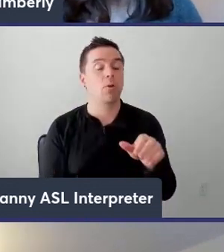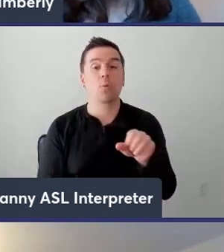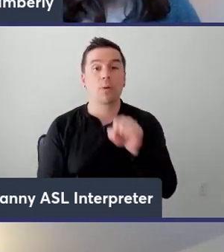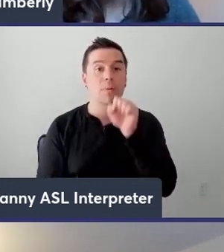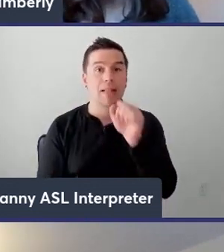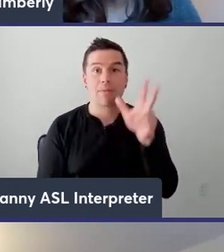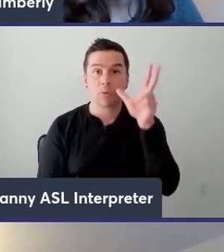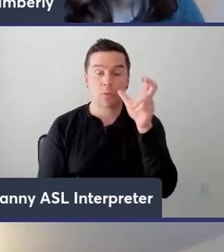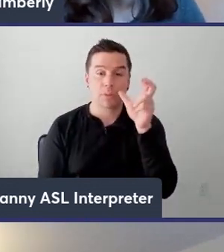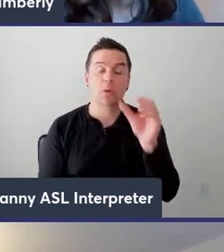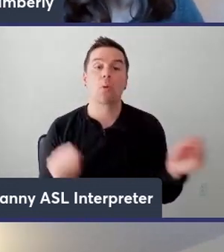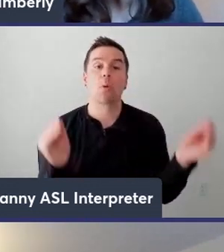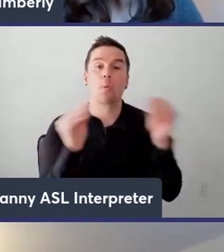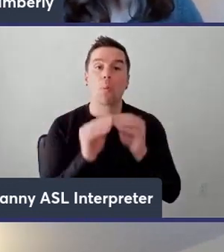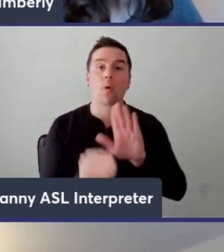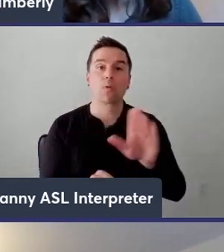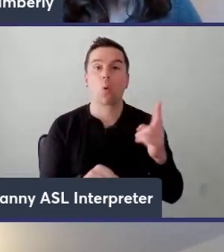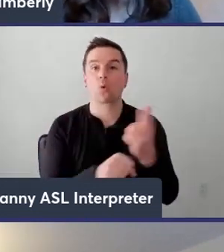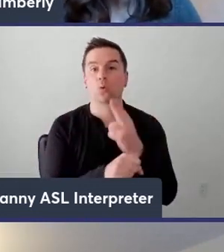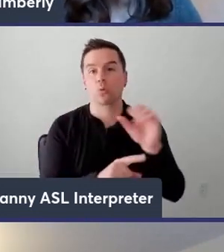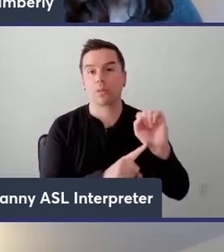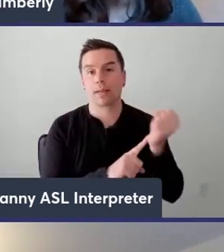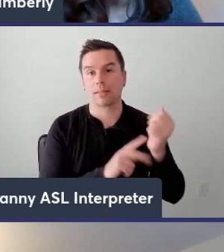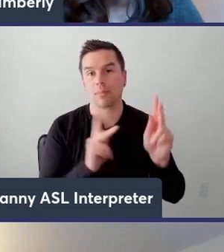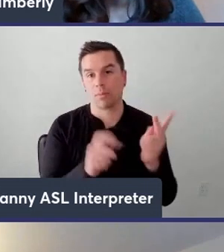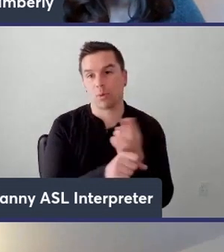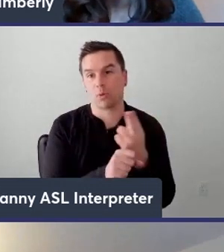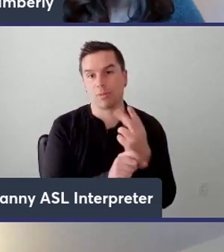Love to hear some other use cases that people are working on.